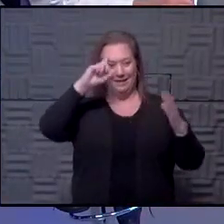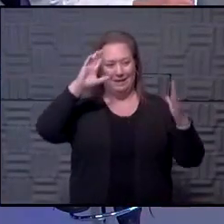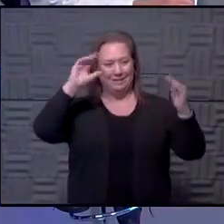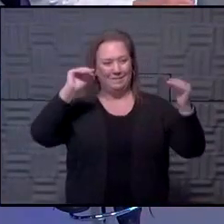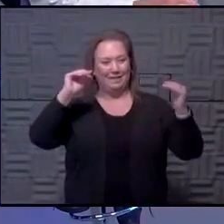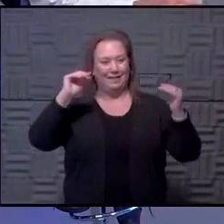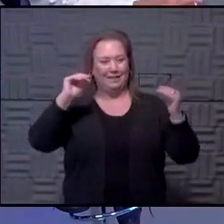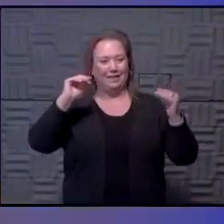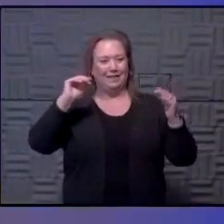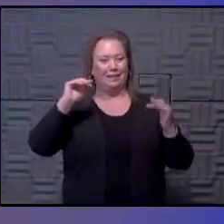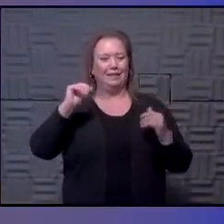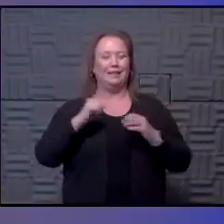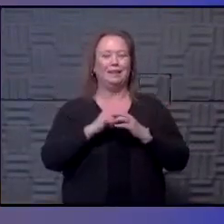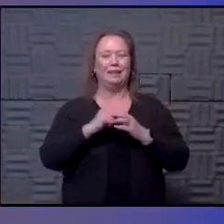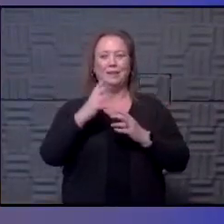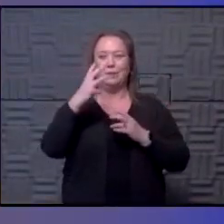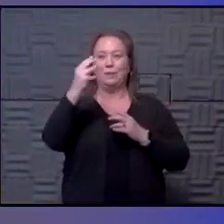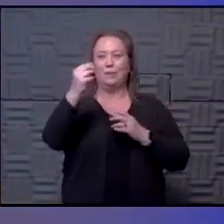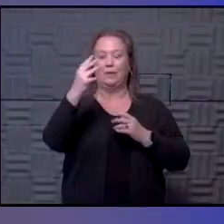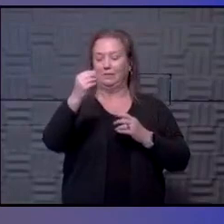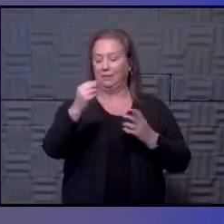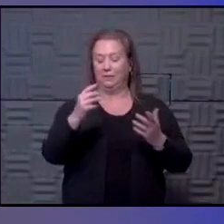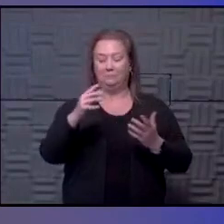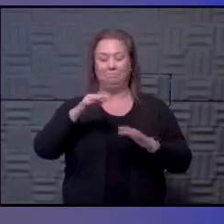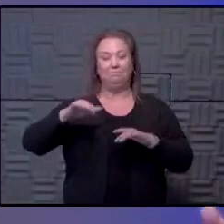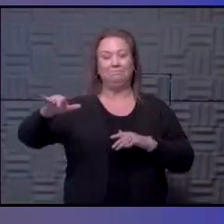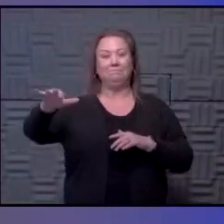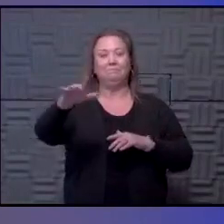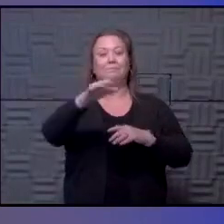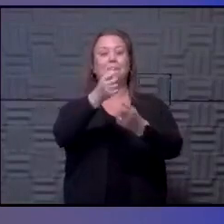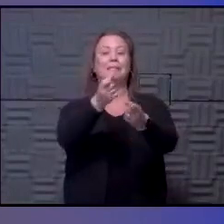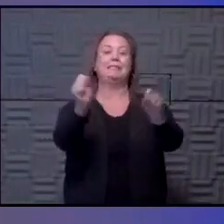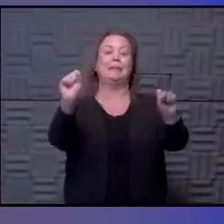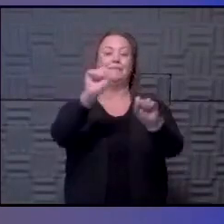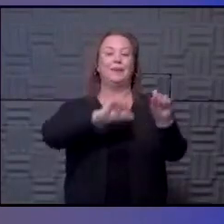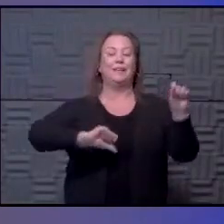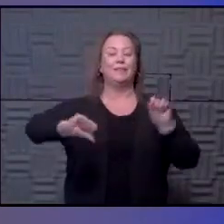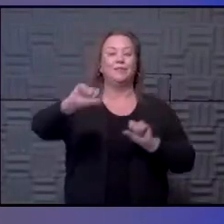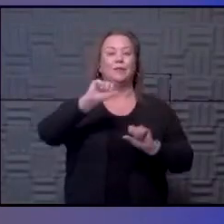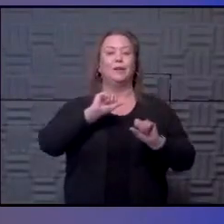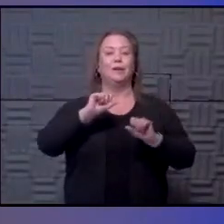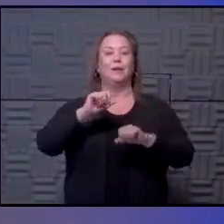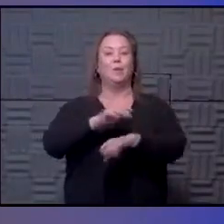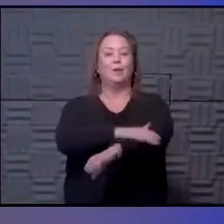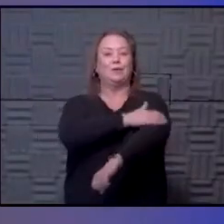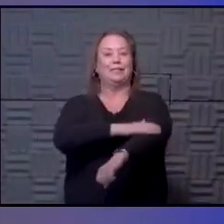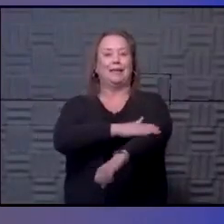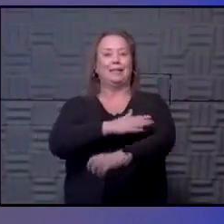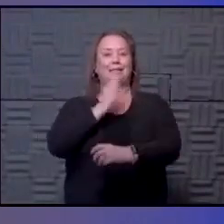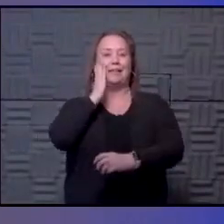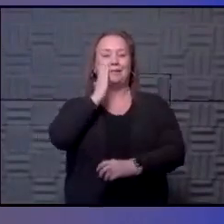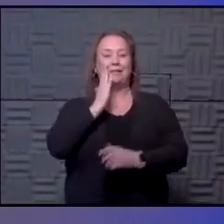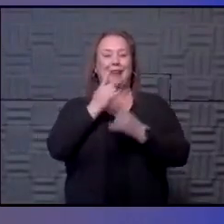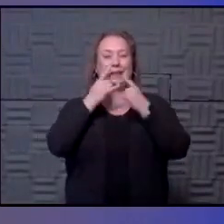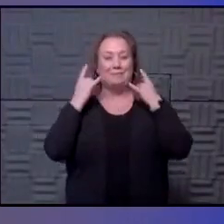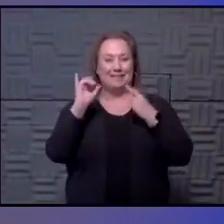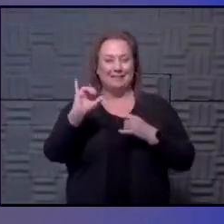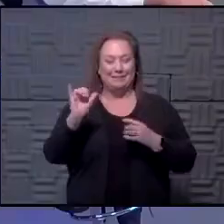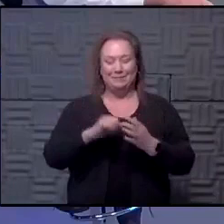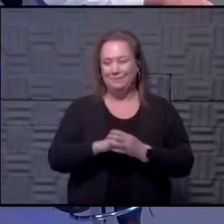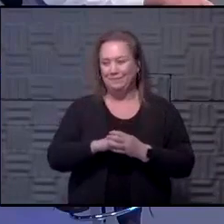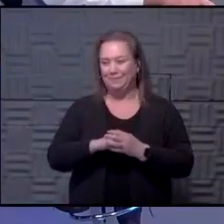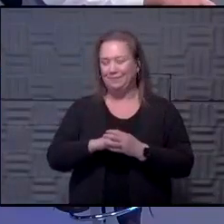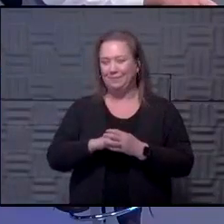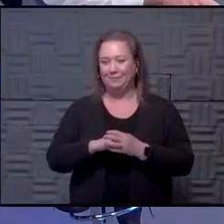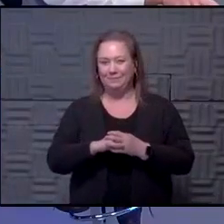folks can get outside and be safe. Yeah. Wear sunscreen in addition to your mask. All